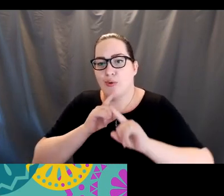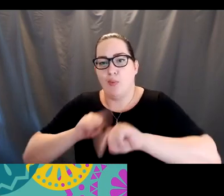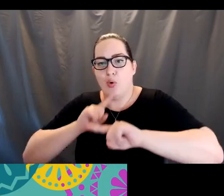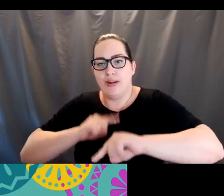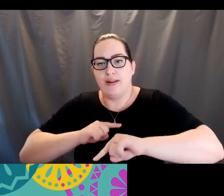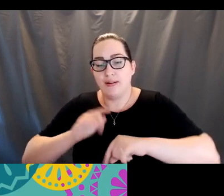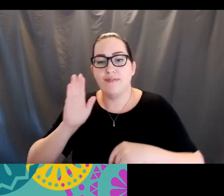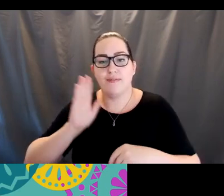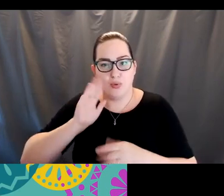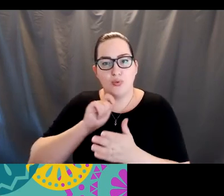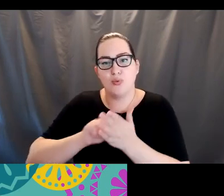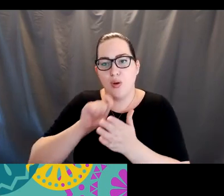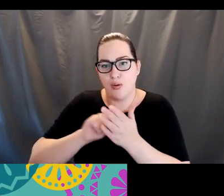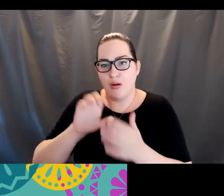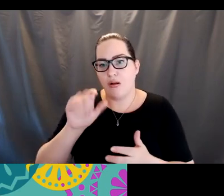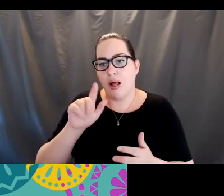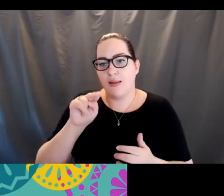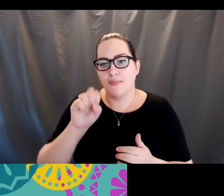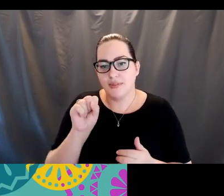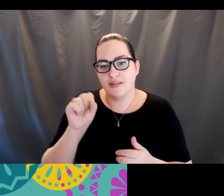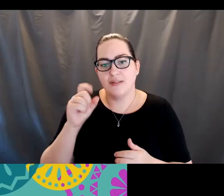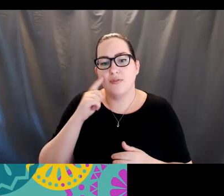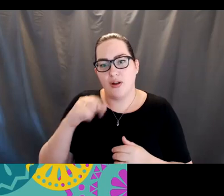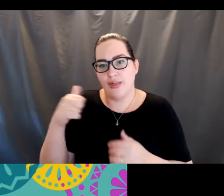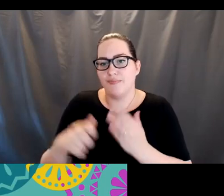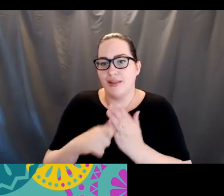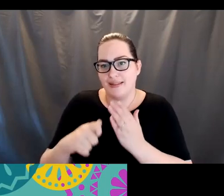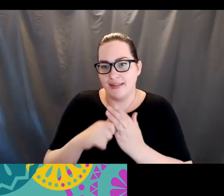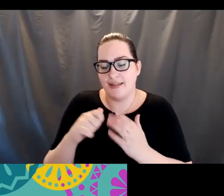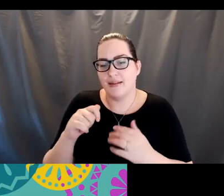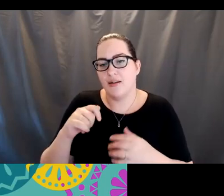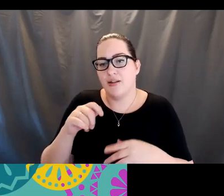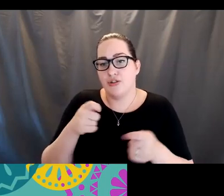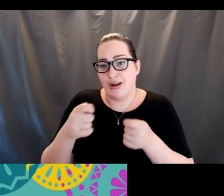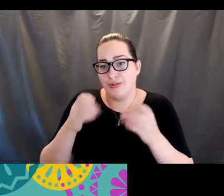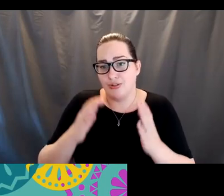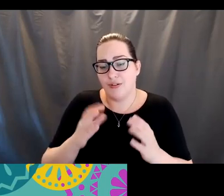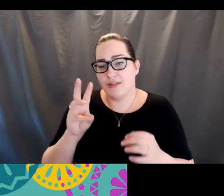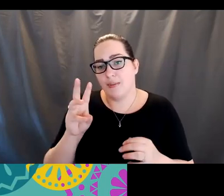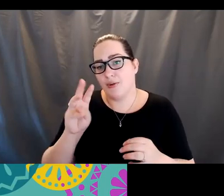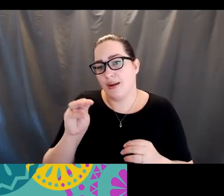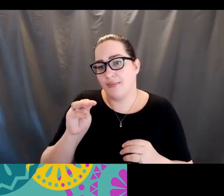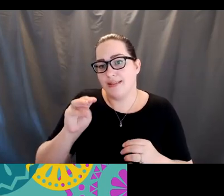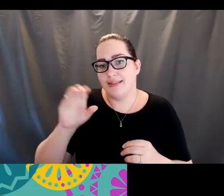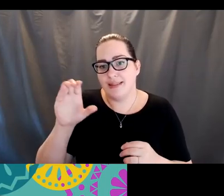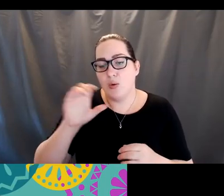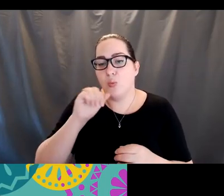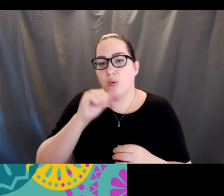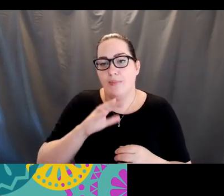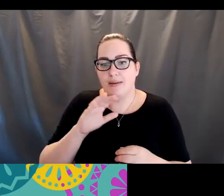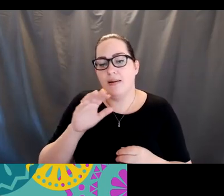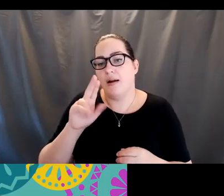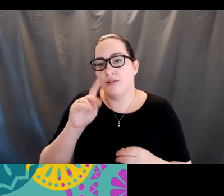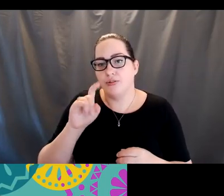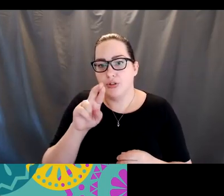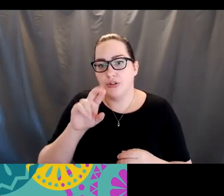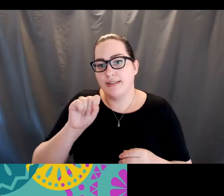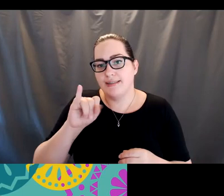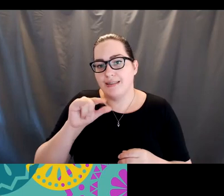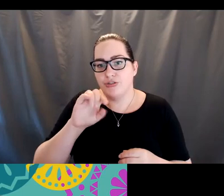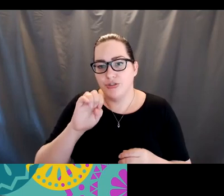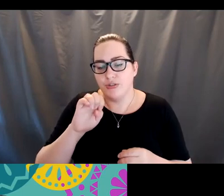at Foreign Policy Magazine, director of WMC Women Under Siege, a journalism project on sexualized violence